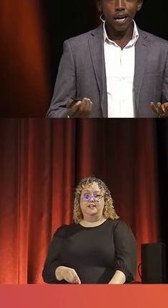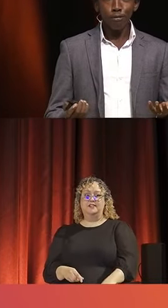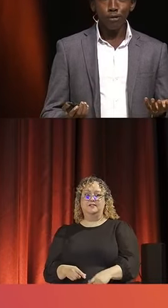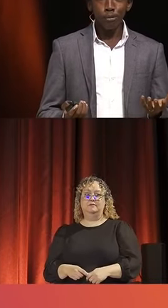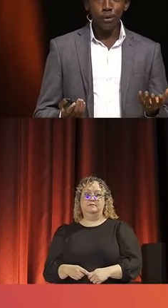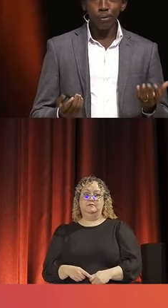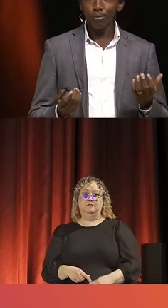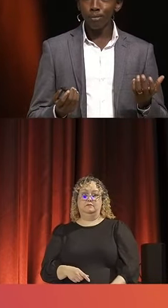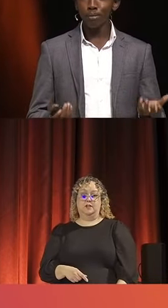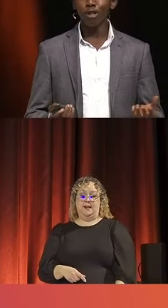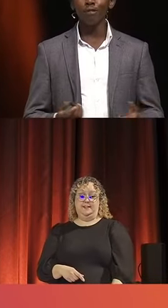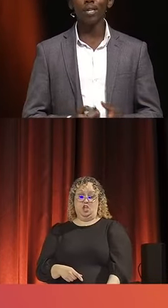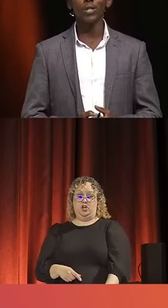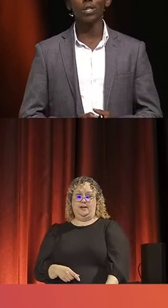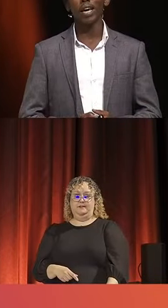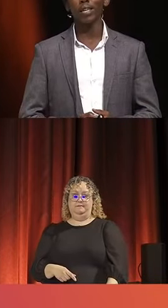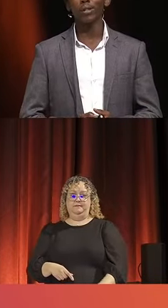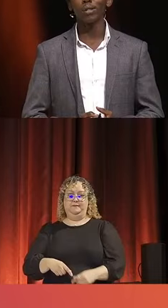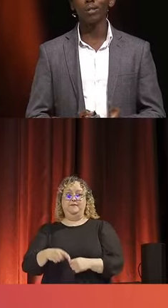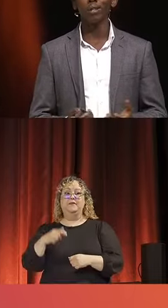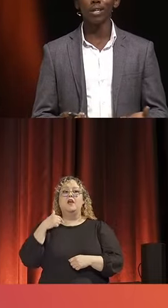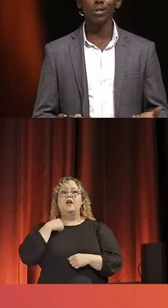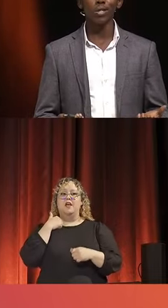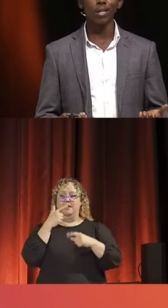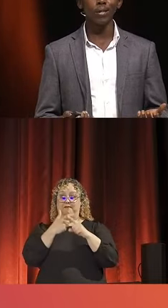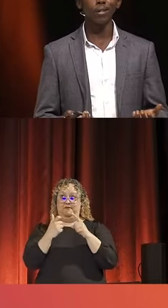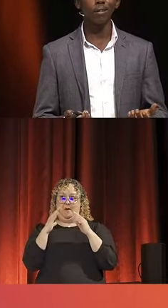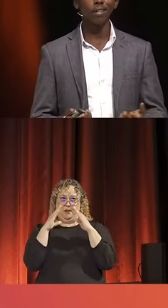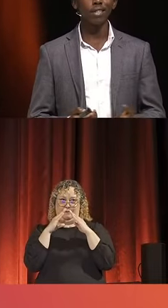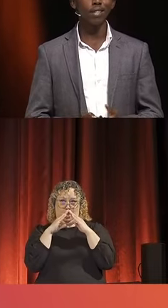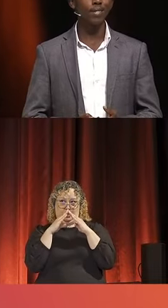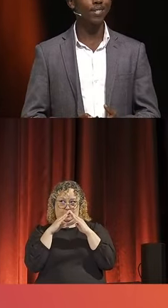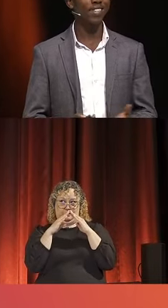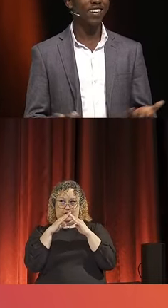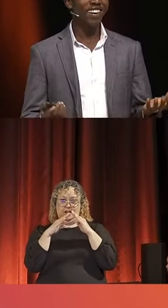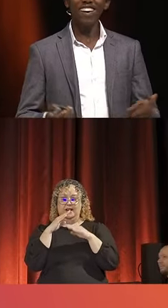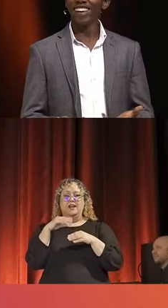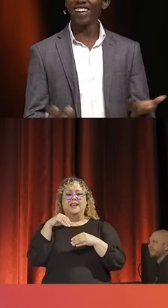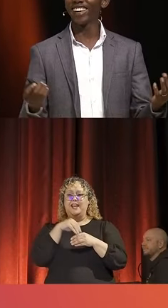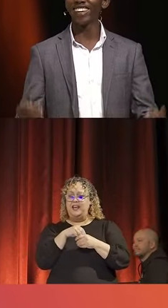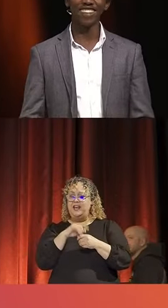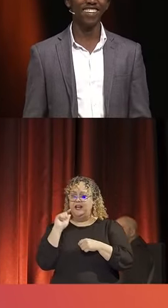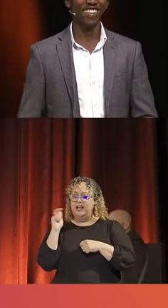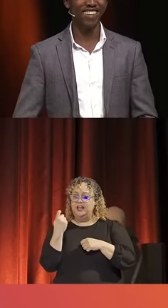I come from a small village in Kenya called Engineer. It is,